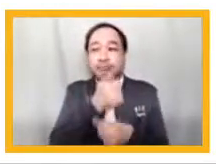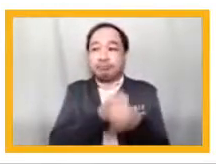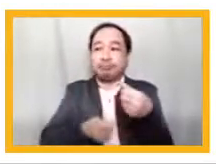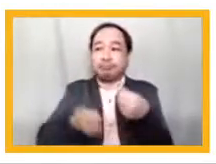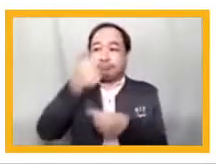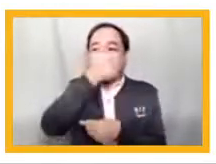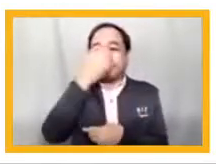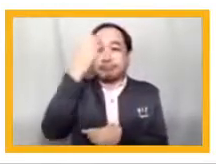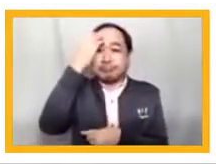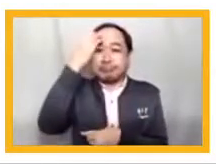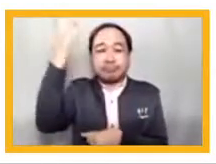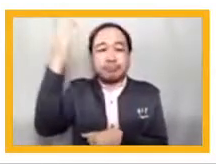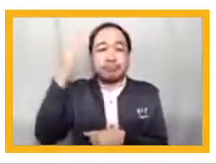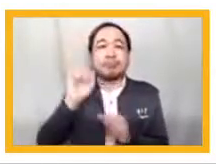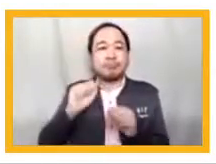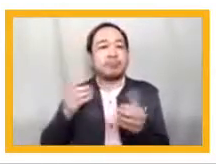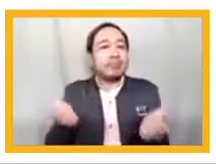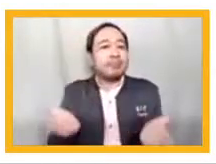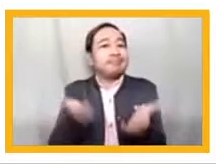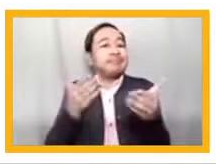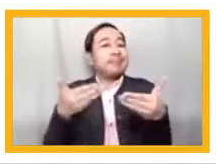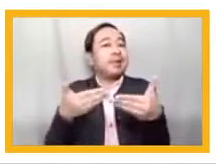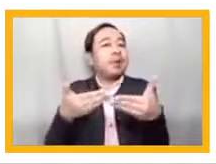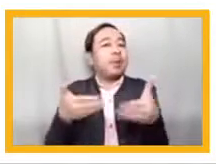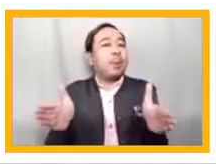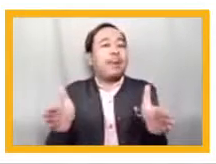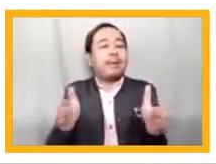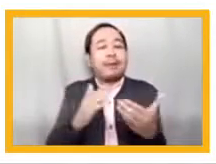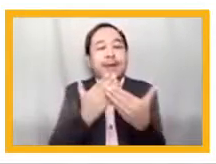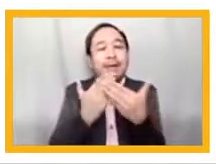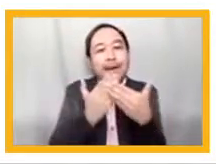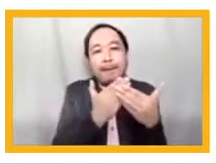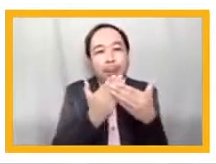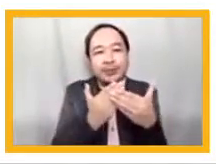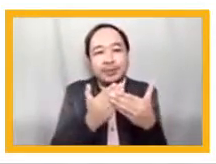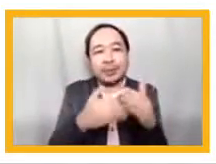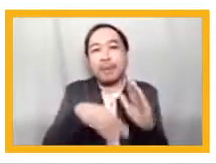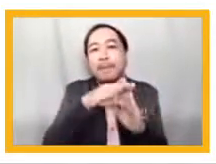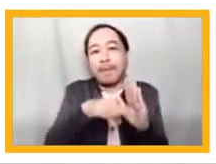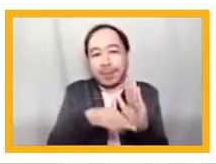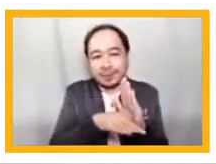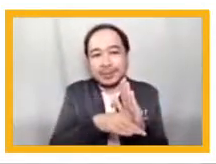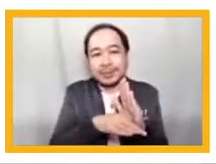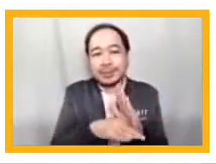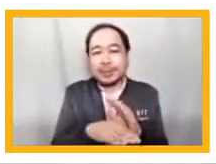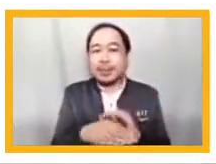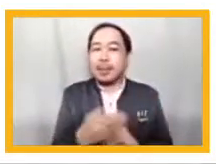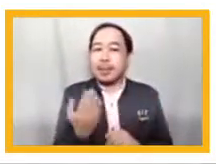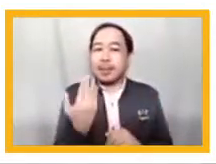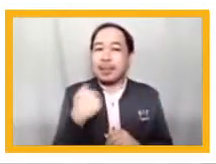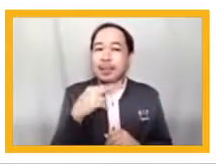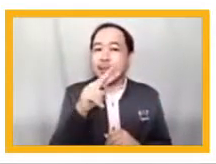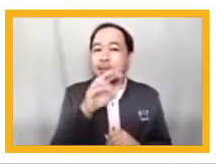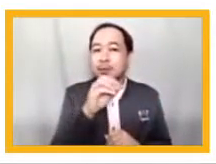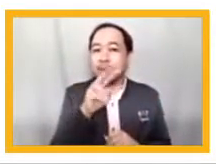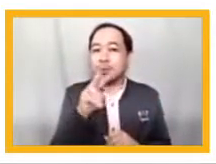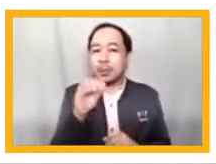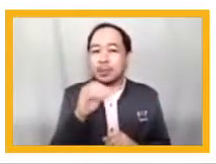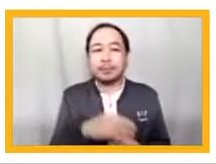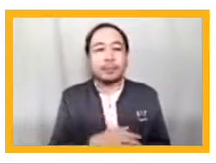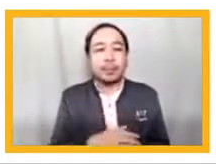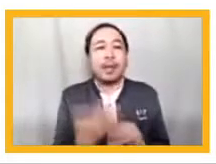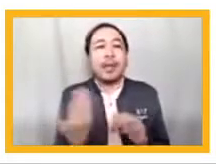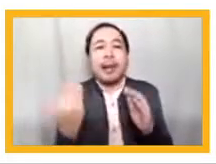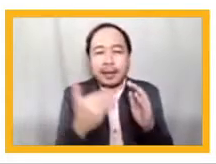the campus opening policy during the pandemic in 2020. And it is repeated in